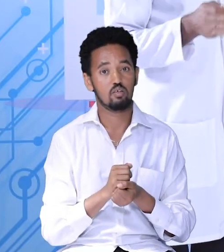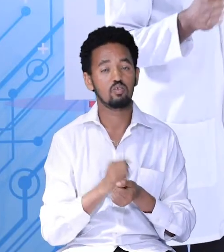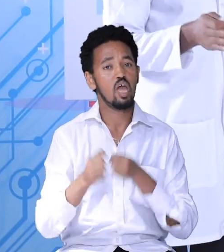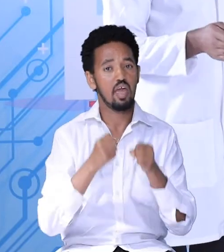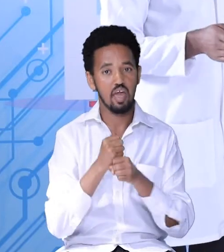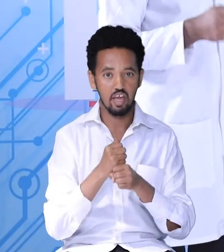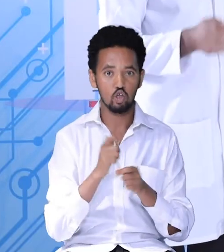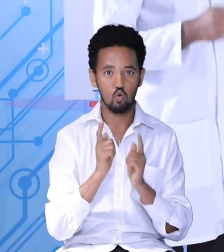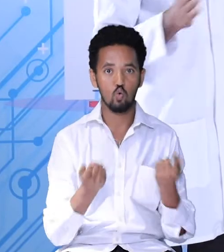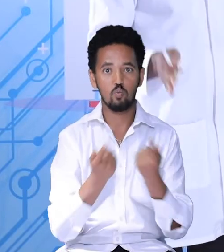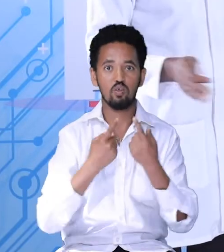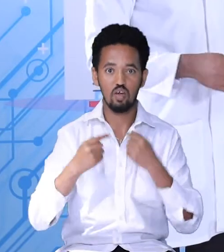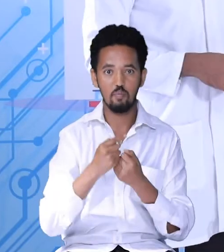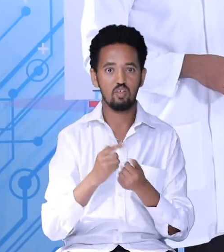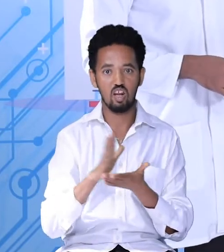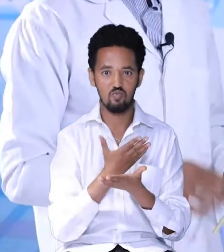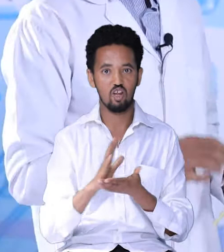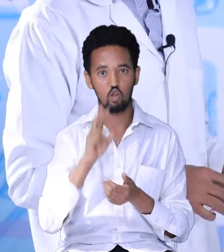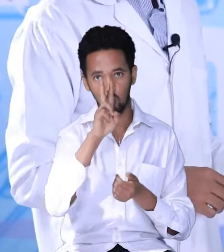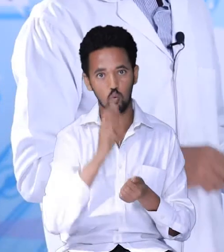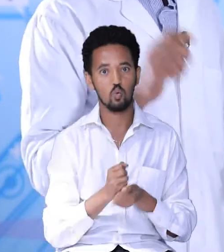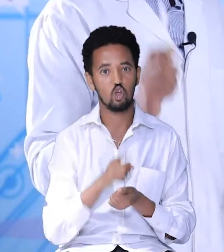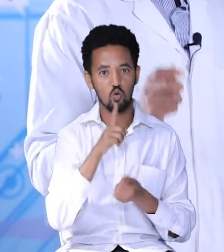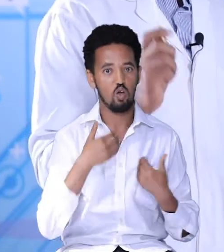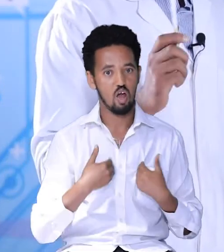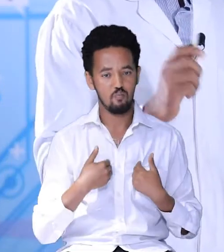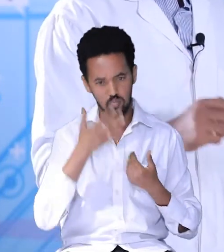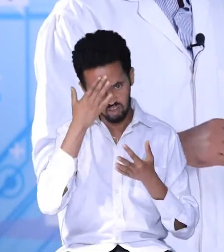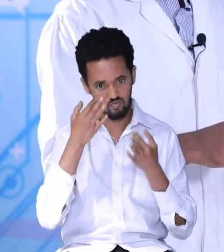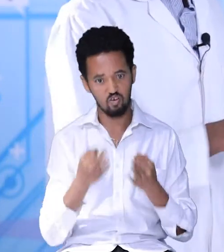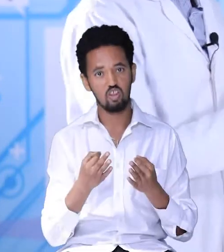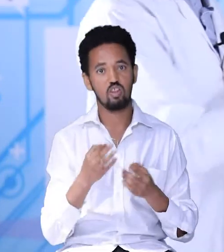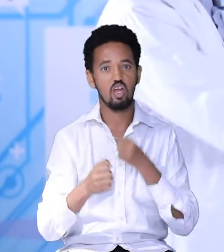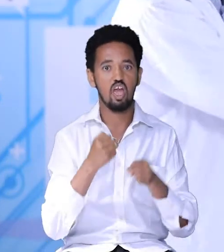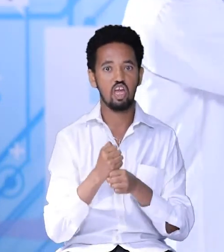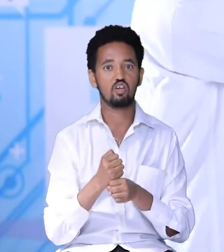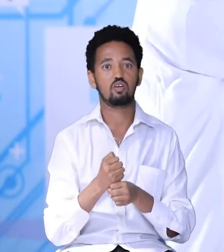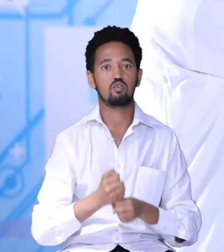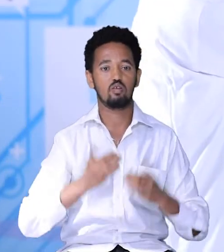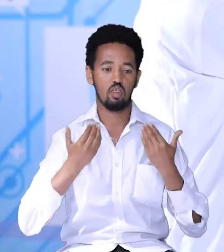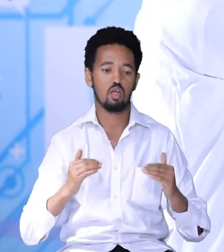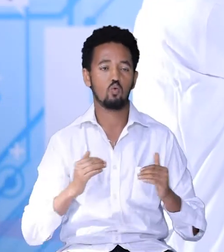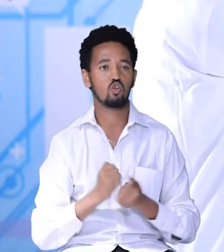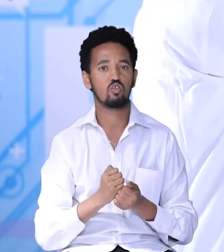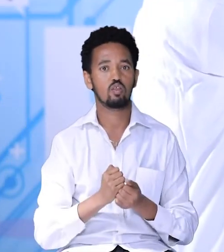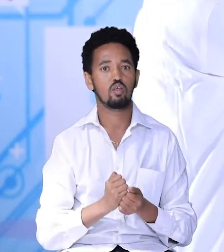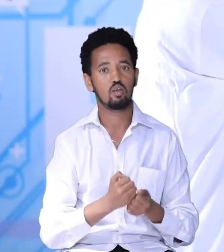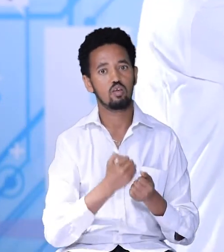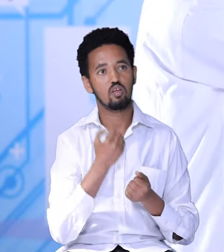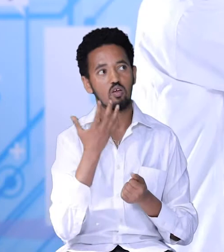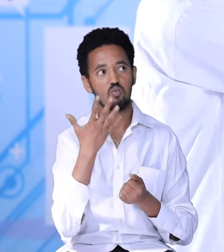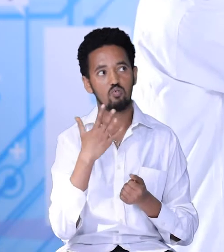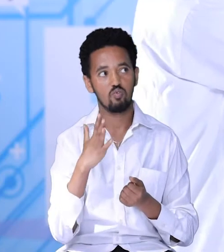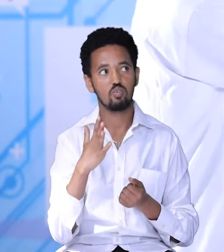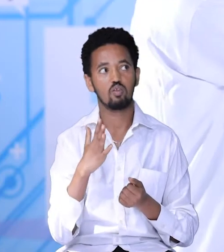age groups can be classified into 2, and you have to use the specific age categories, like